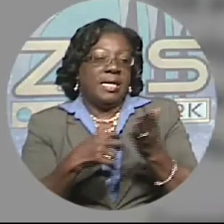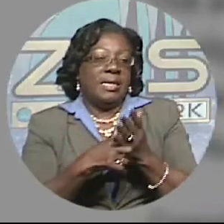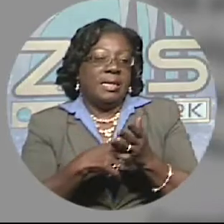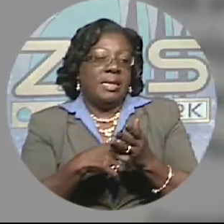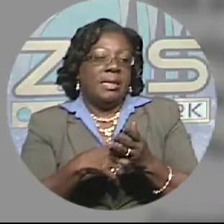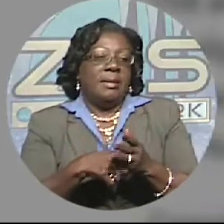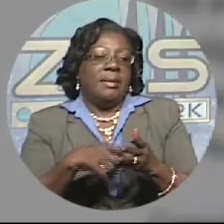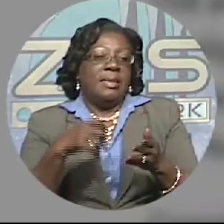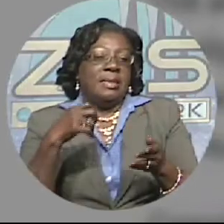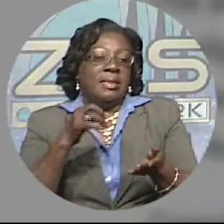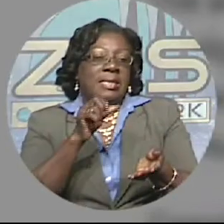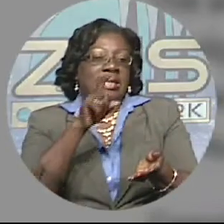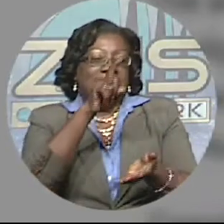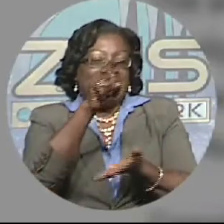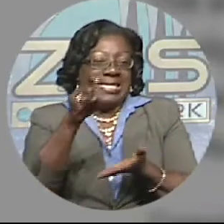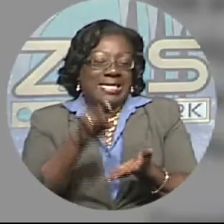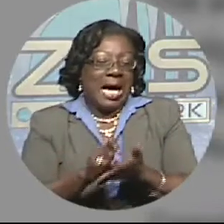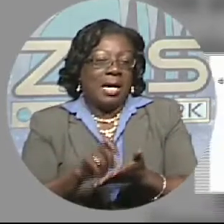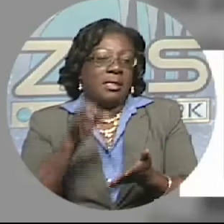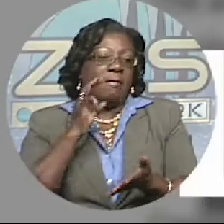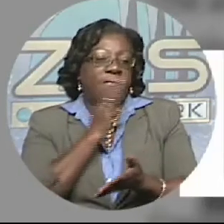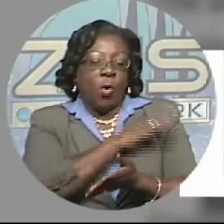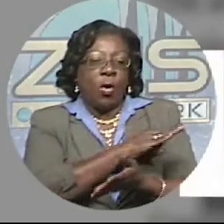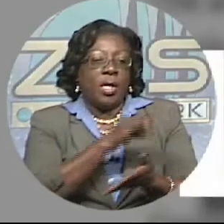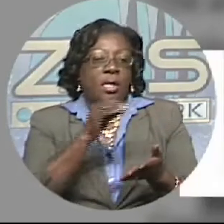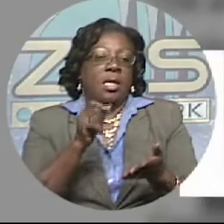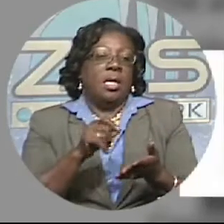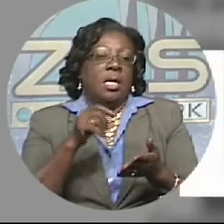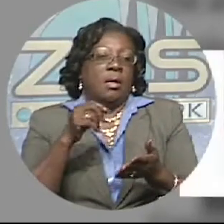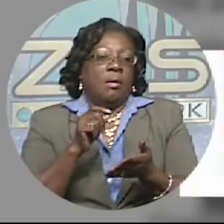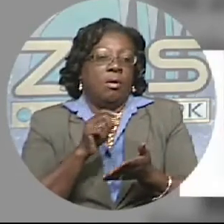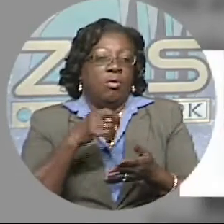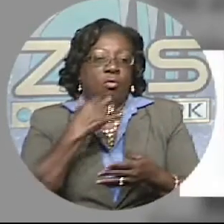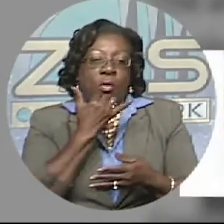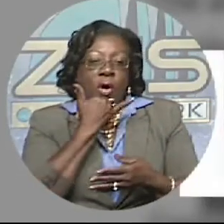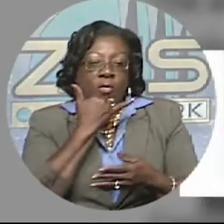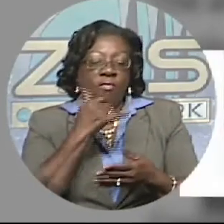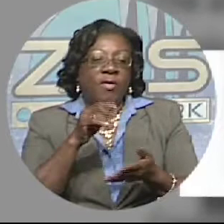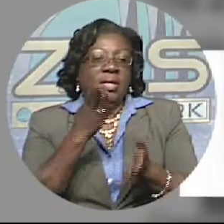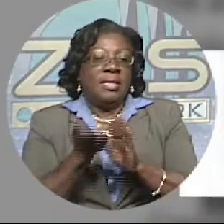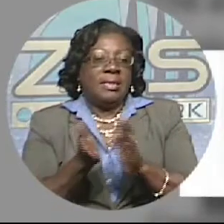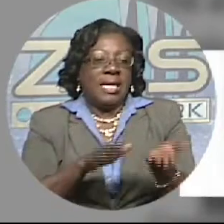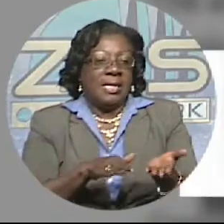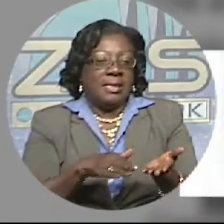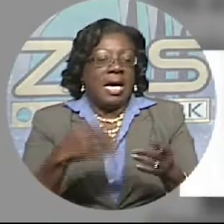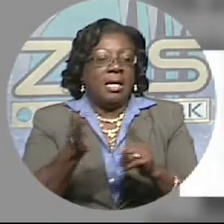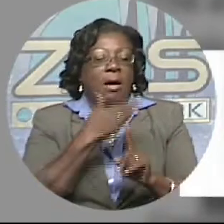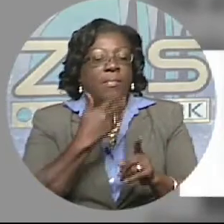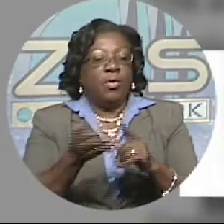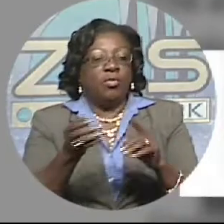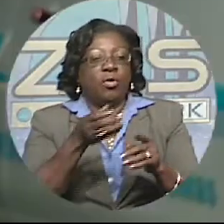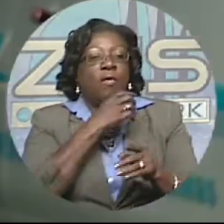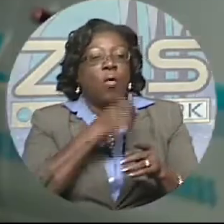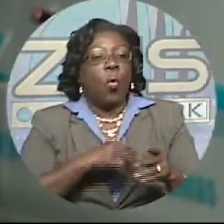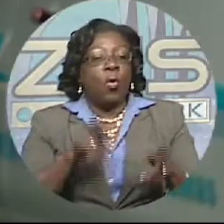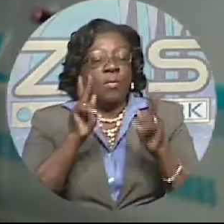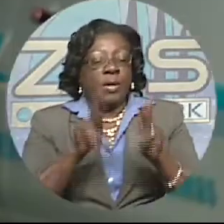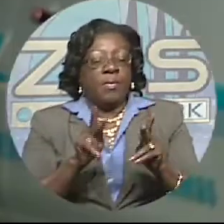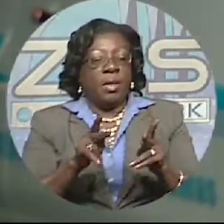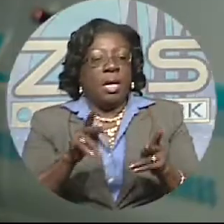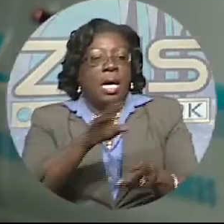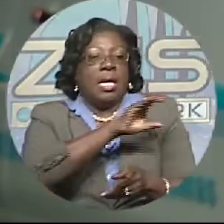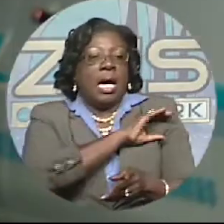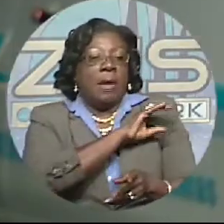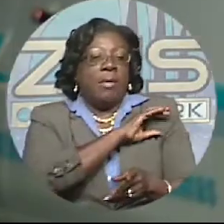fraud, identity fraud, grand theft, voting fraud, wrongful deaths, and mistreatment of seniors. As we stated earlier, Campbell